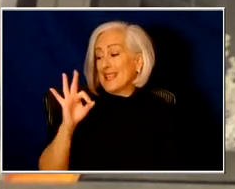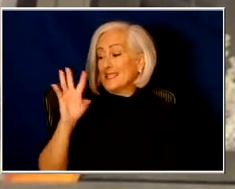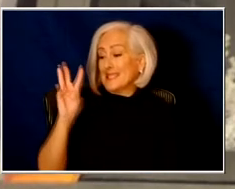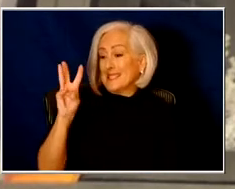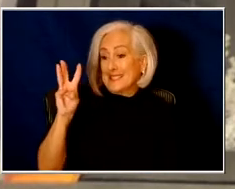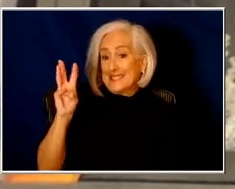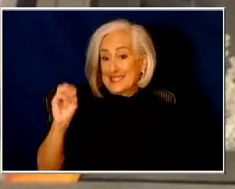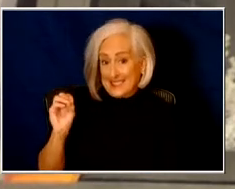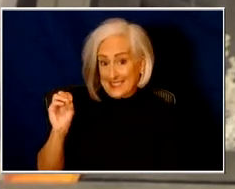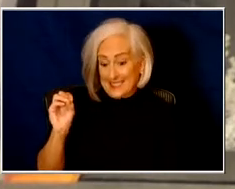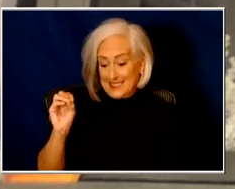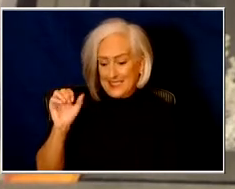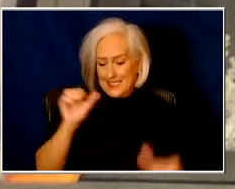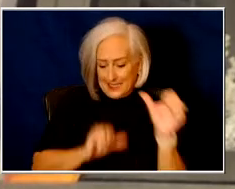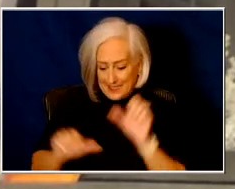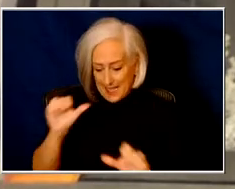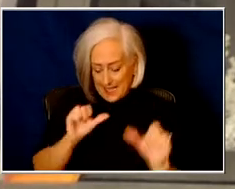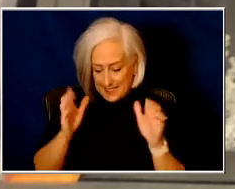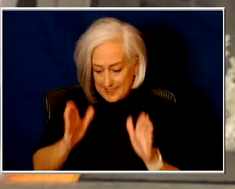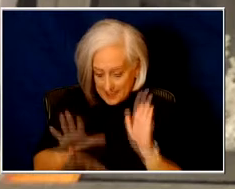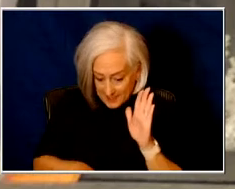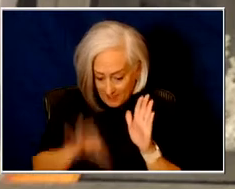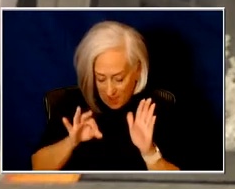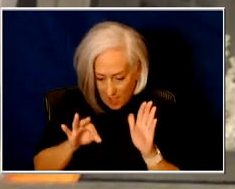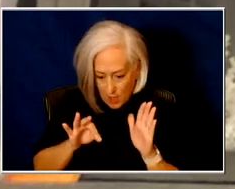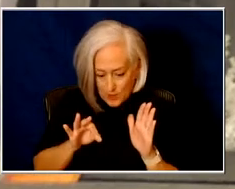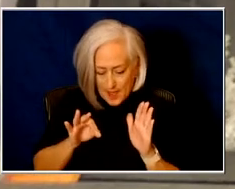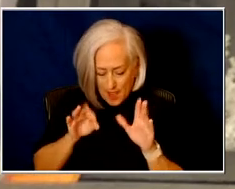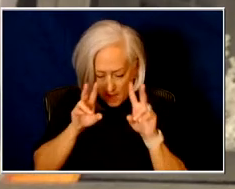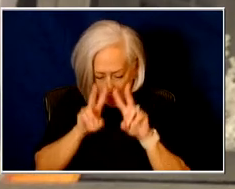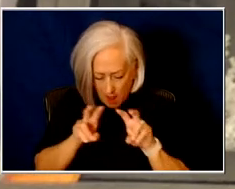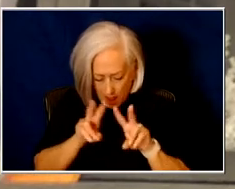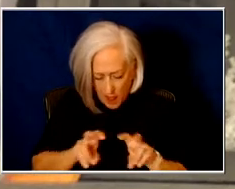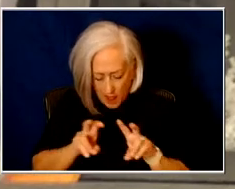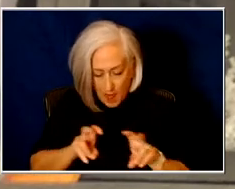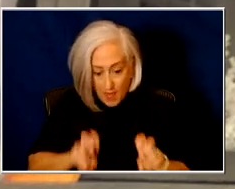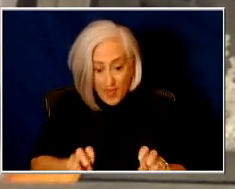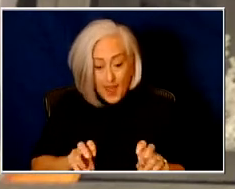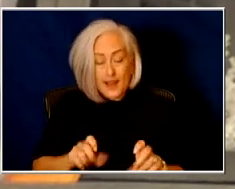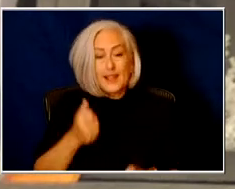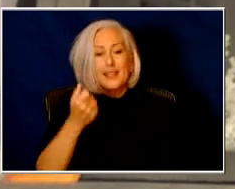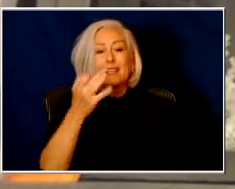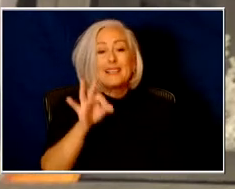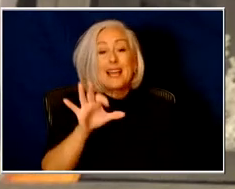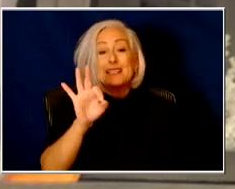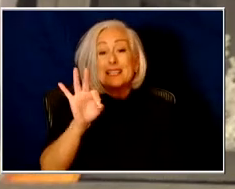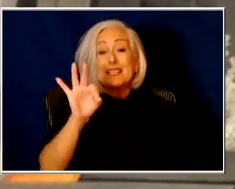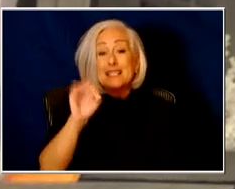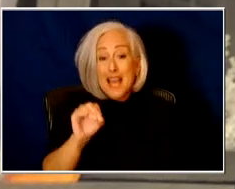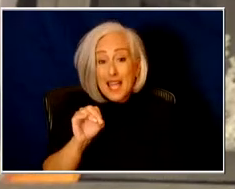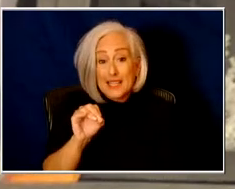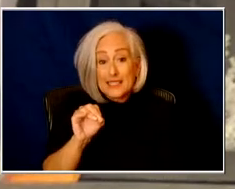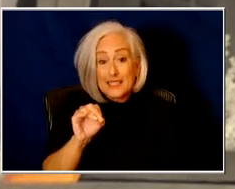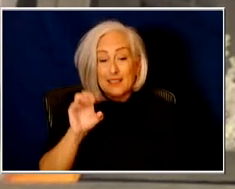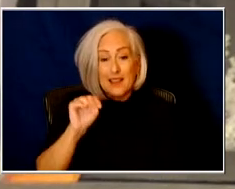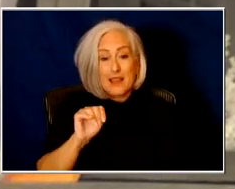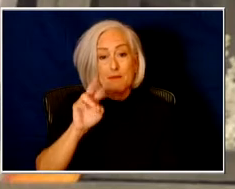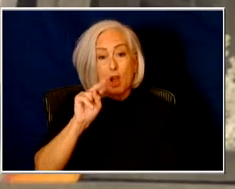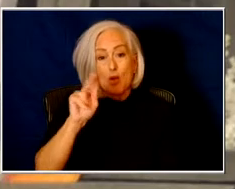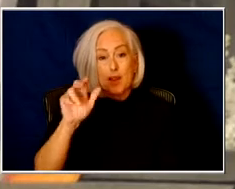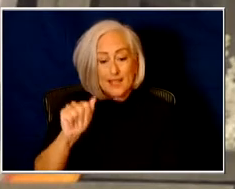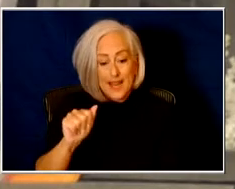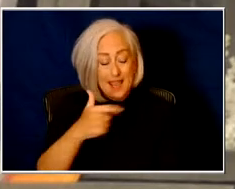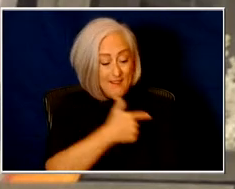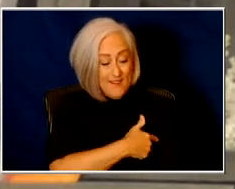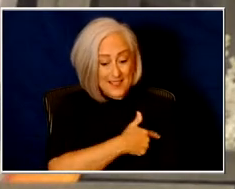by 1990 mRNA vaccines were starting to be developed there was no